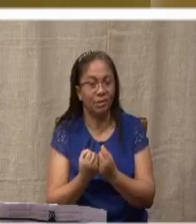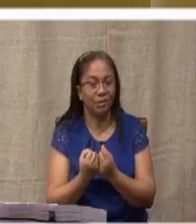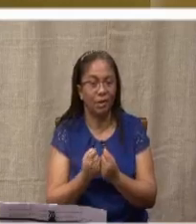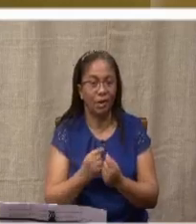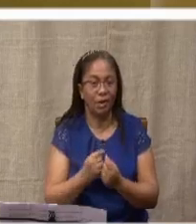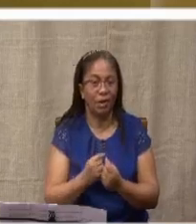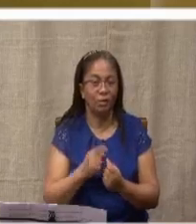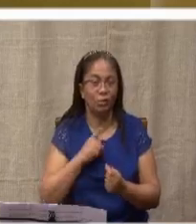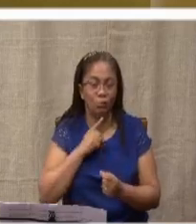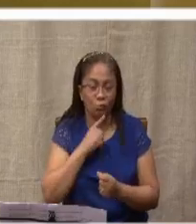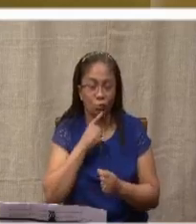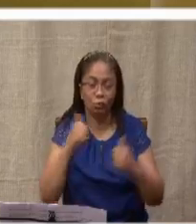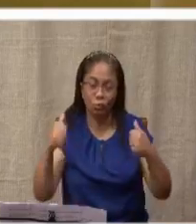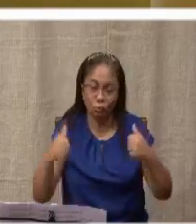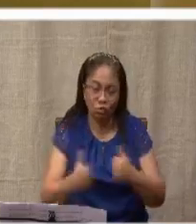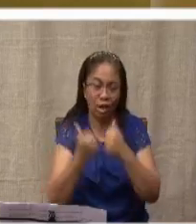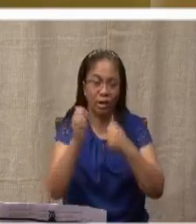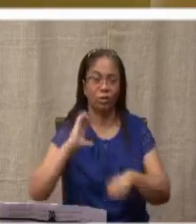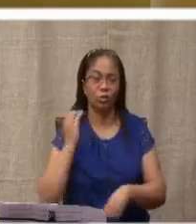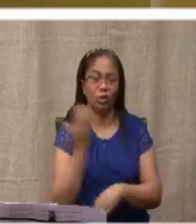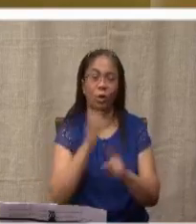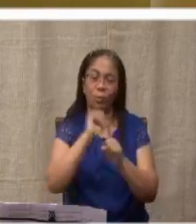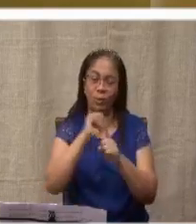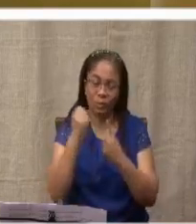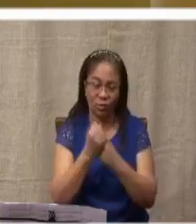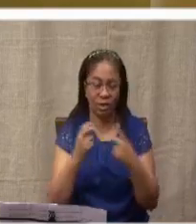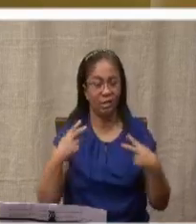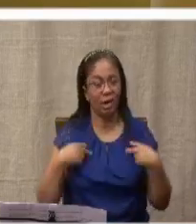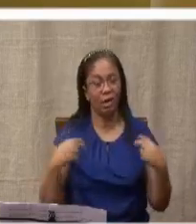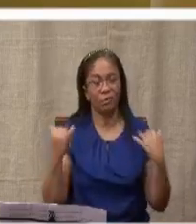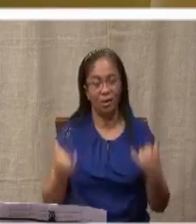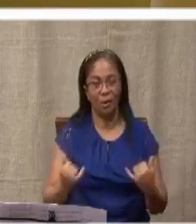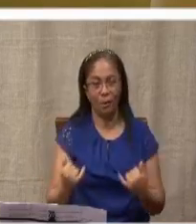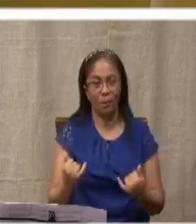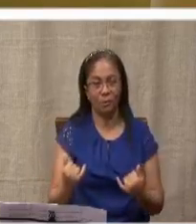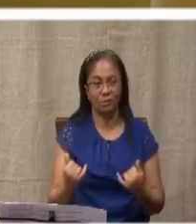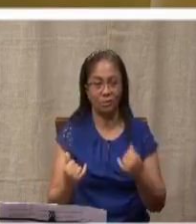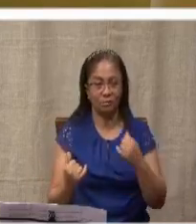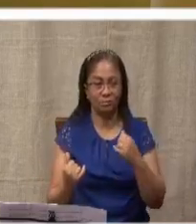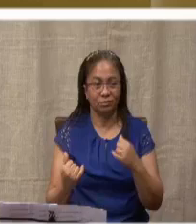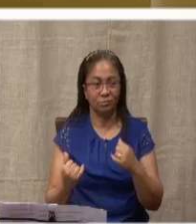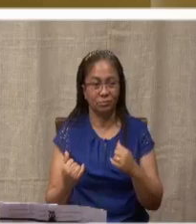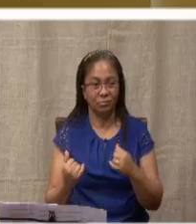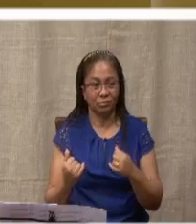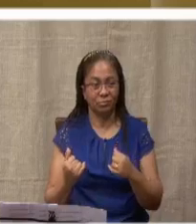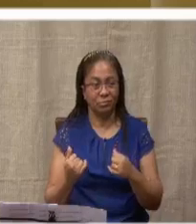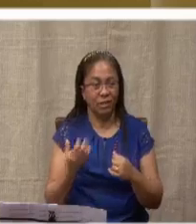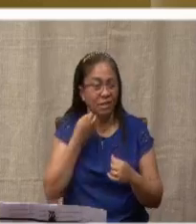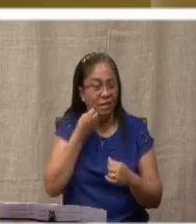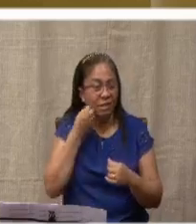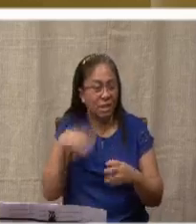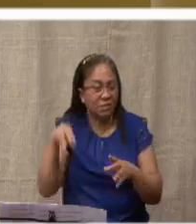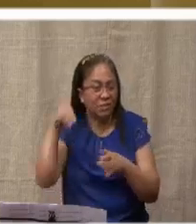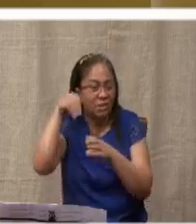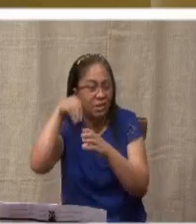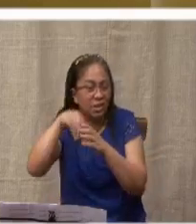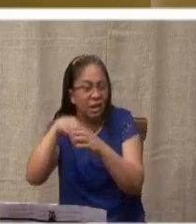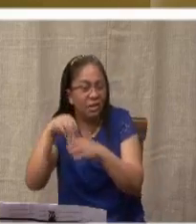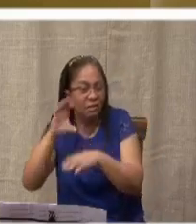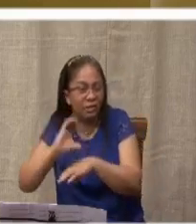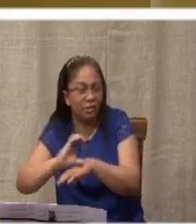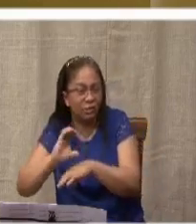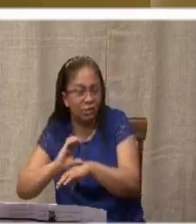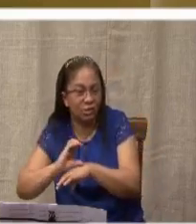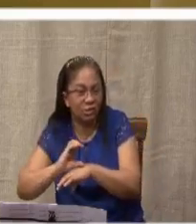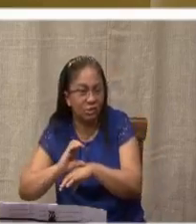in our society in in one in one place where the evil has infiltrated and in the other